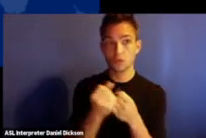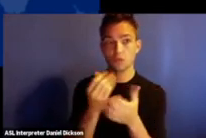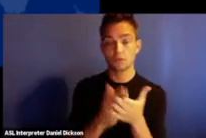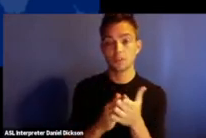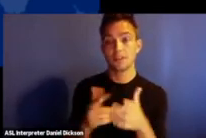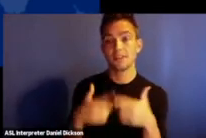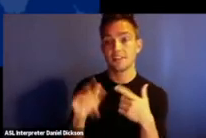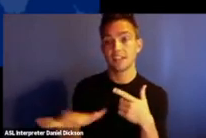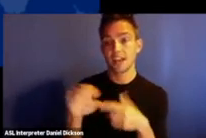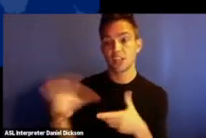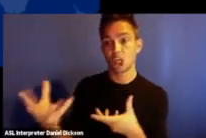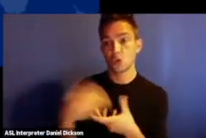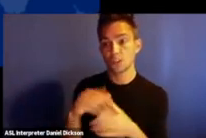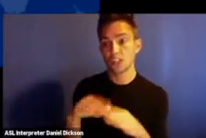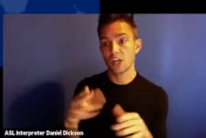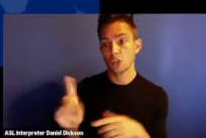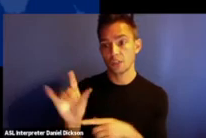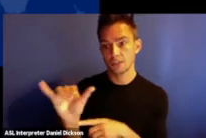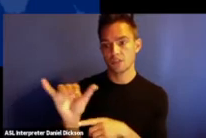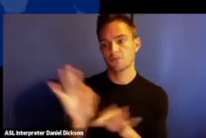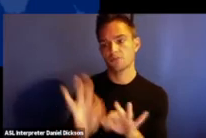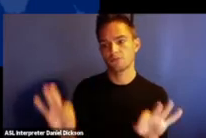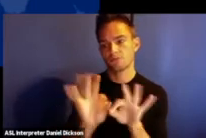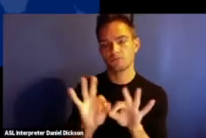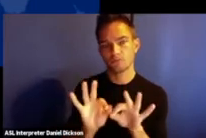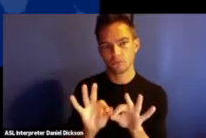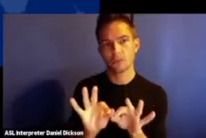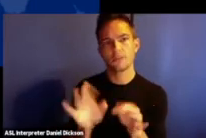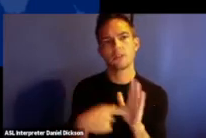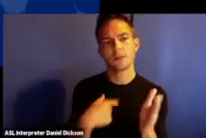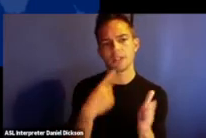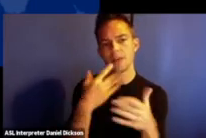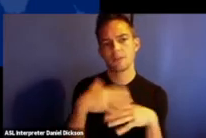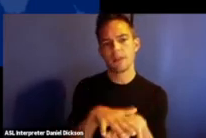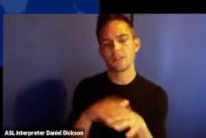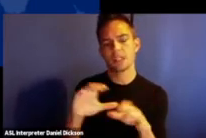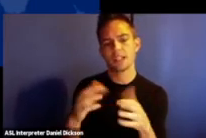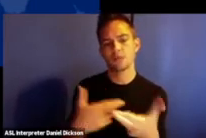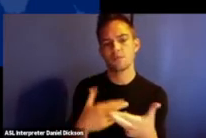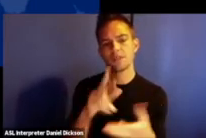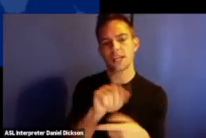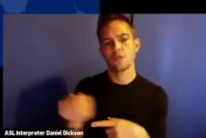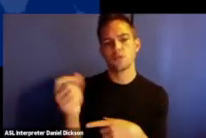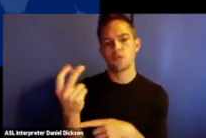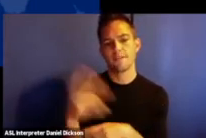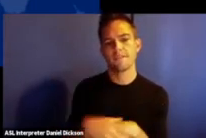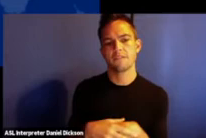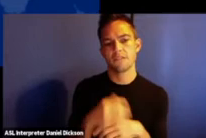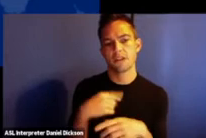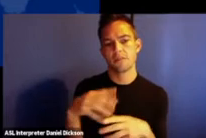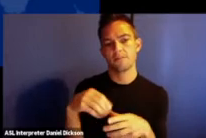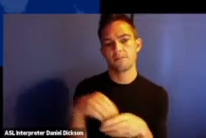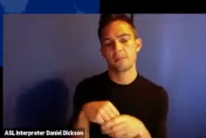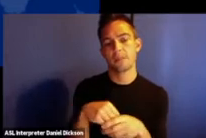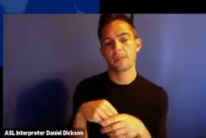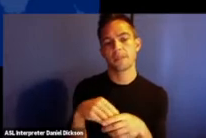lifestyle of an inclusive childhood, that's also key. For example, I can say I was in the mainstream classroom from K to 12. I've been in inclusive sports.